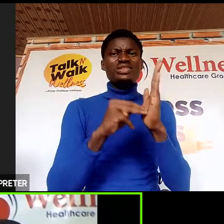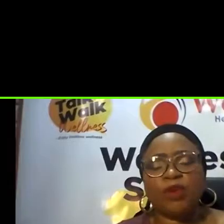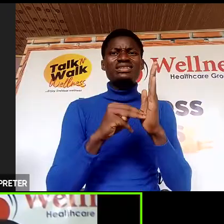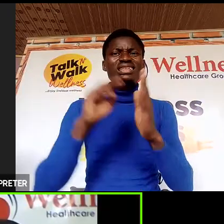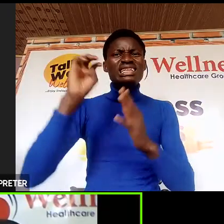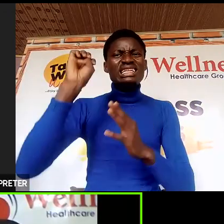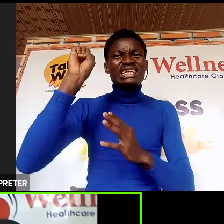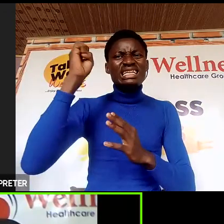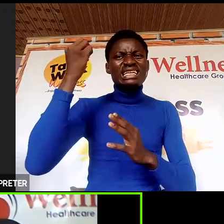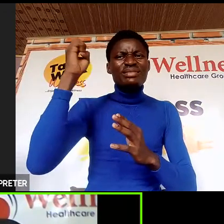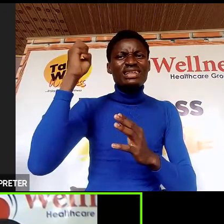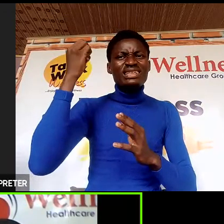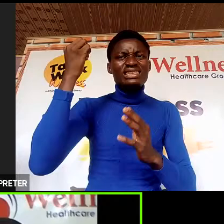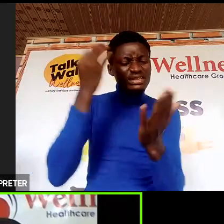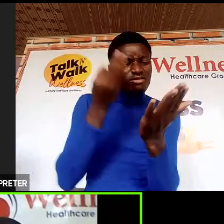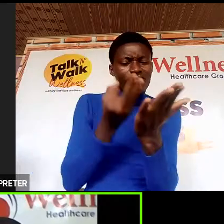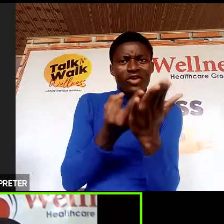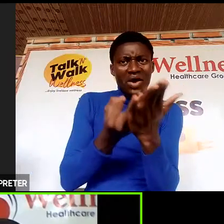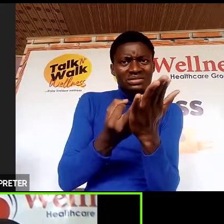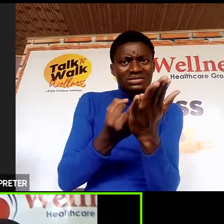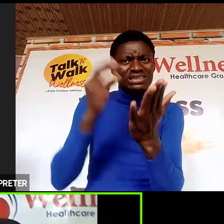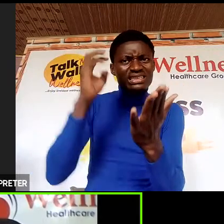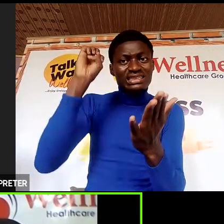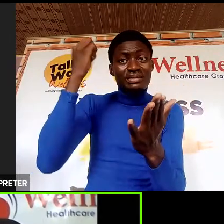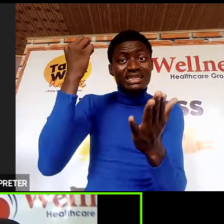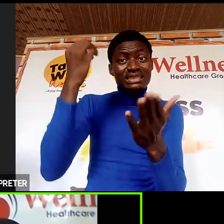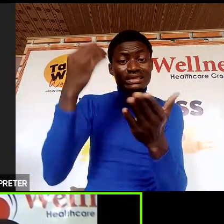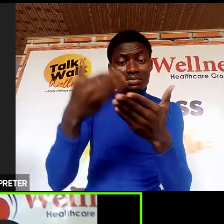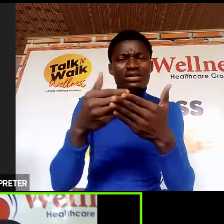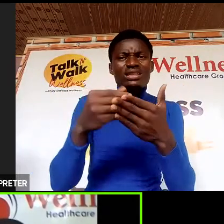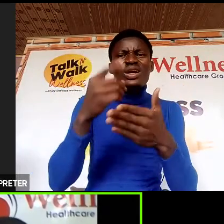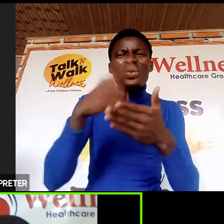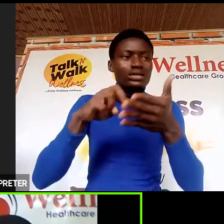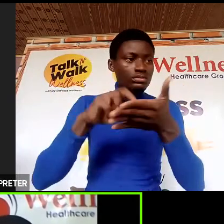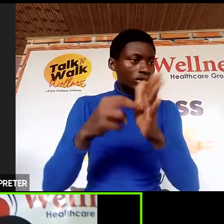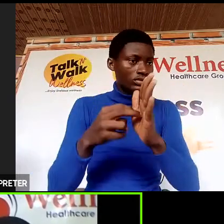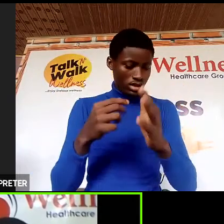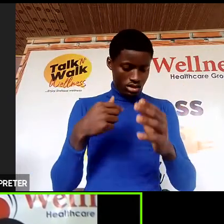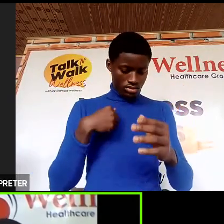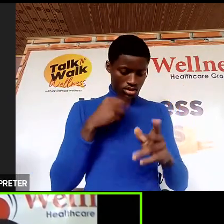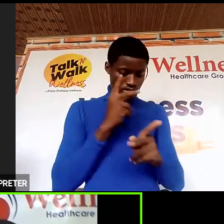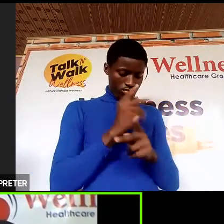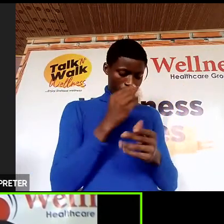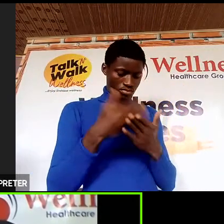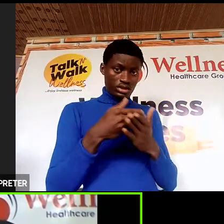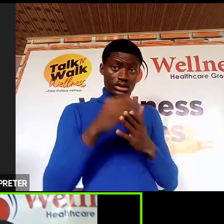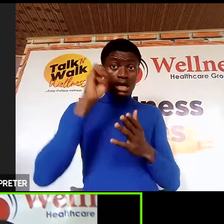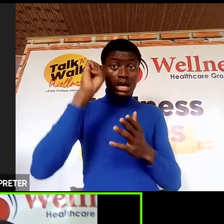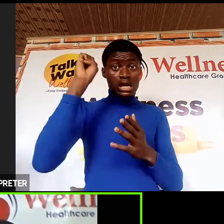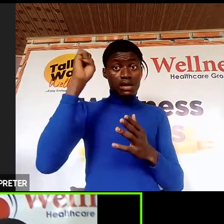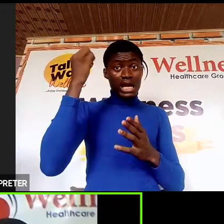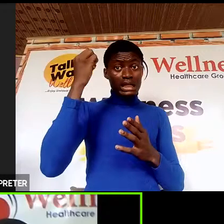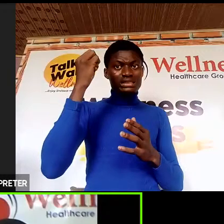people do? I want you to explain so that everybody can hear you. What is an emergency